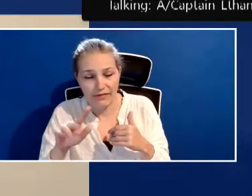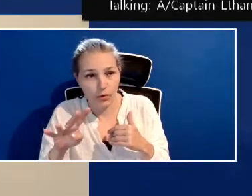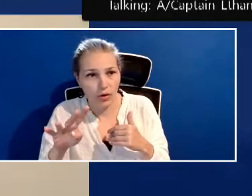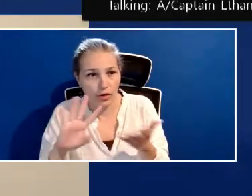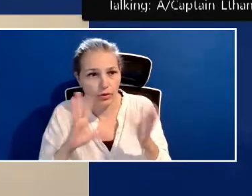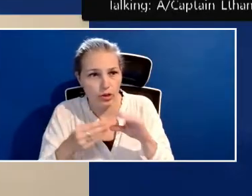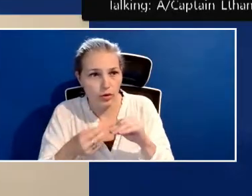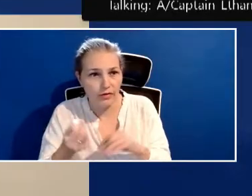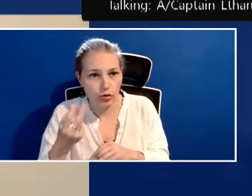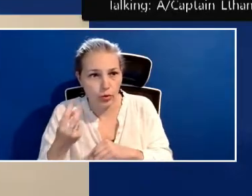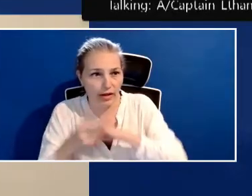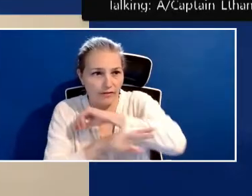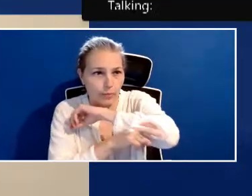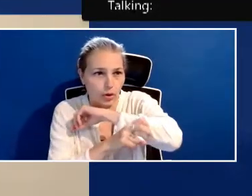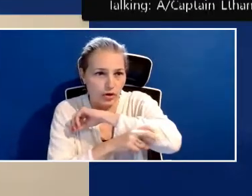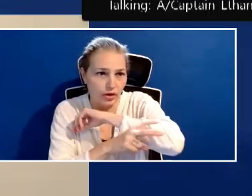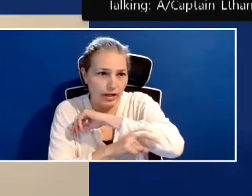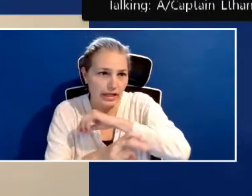think is a pretty good